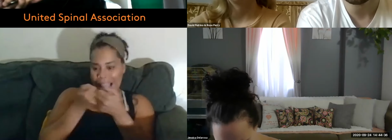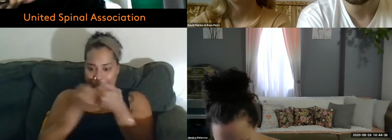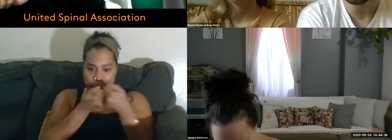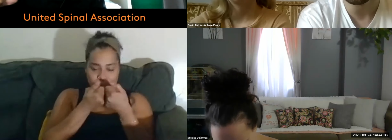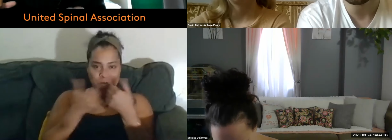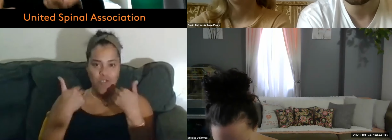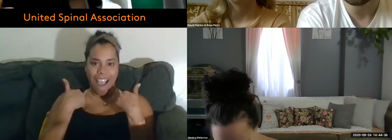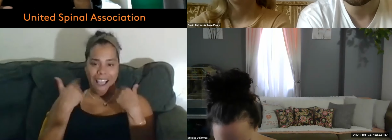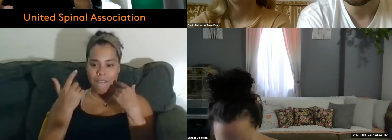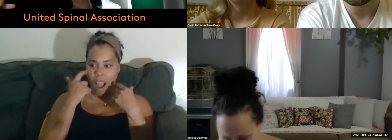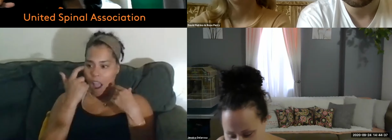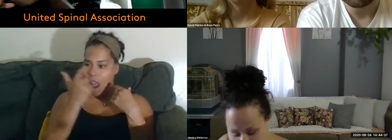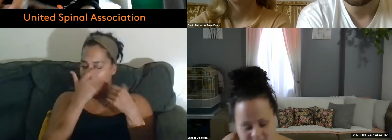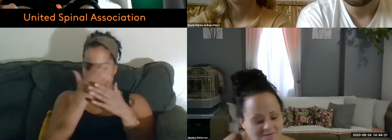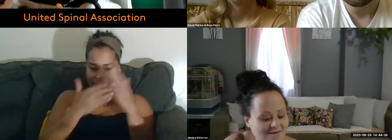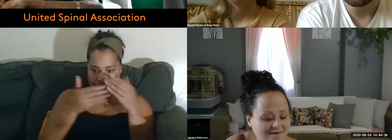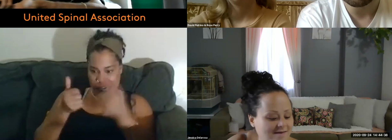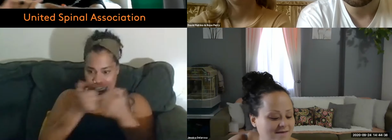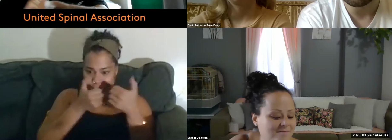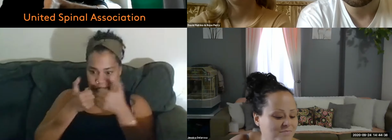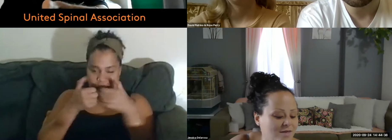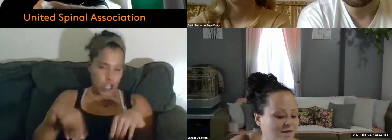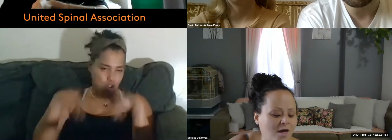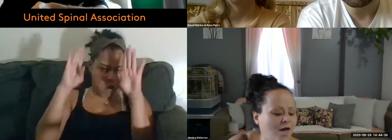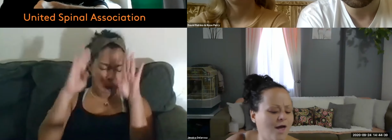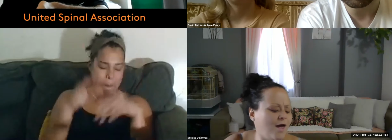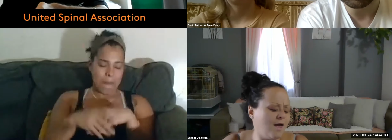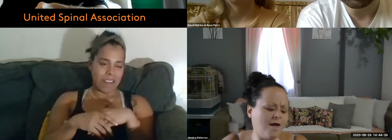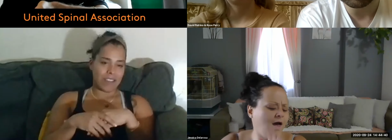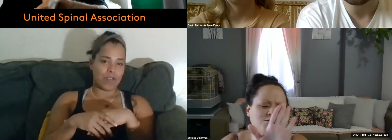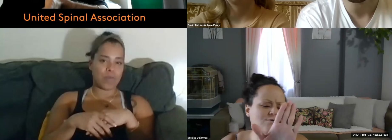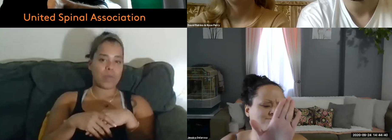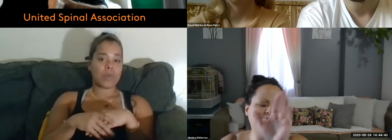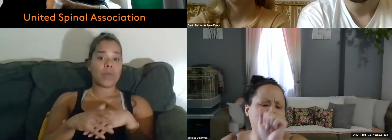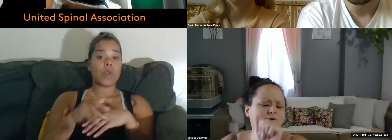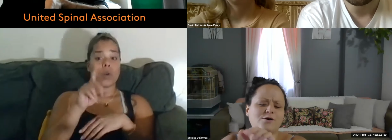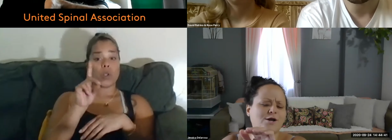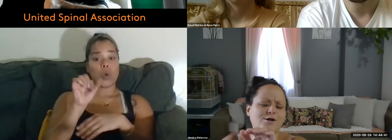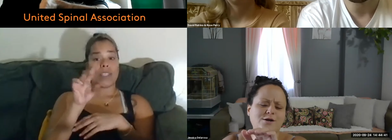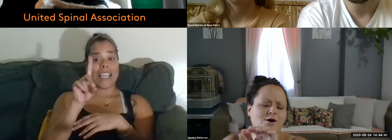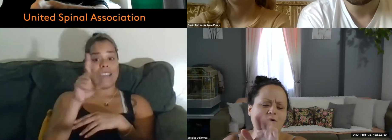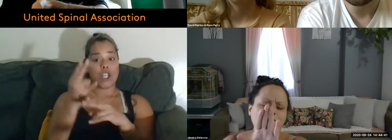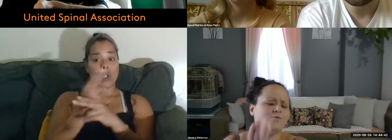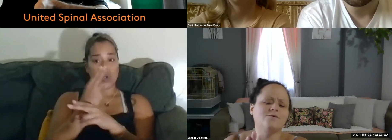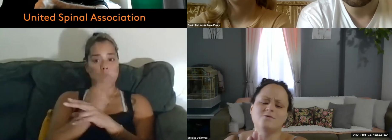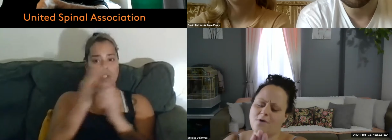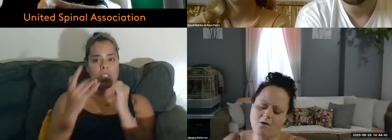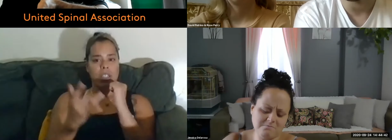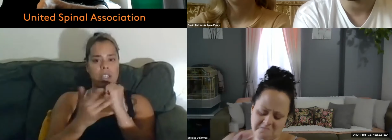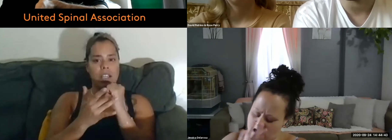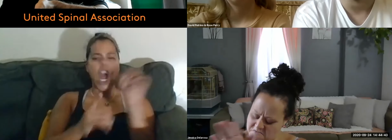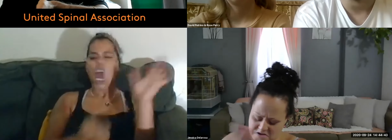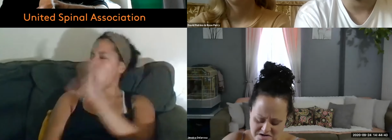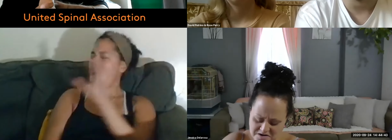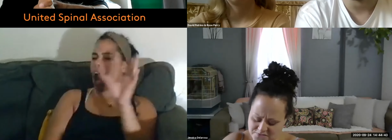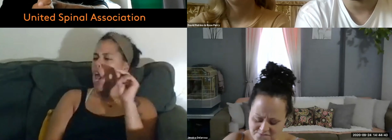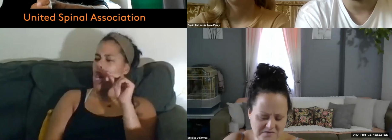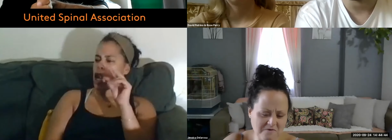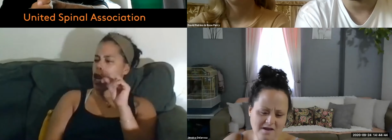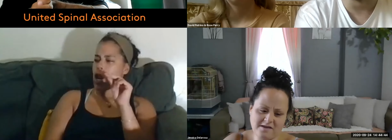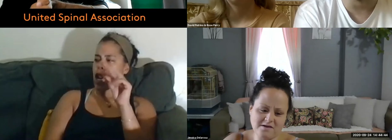So David, you have used technology and gaming now to help individuals. No, I'm going